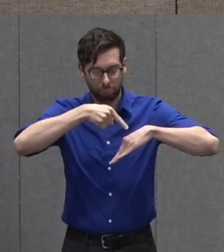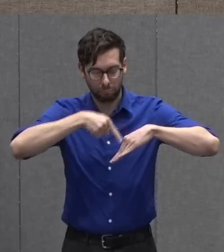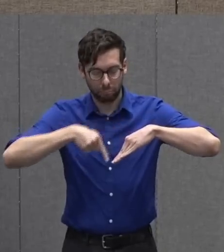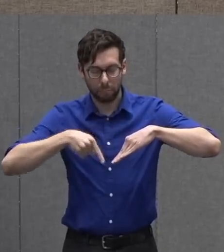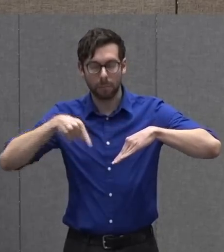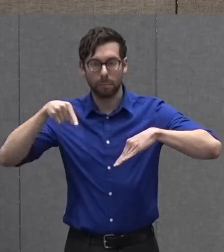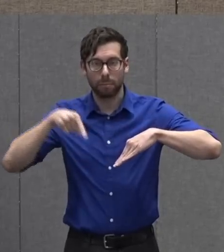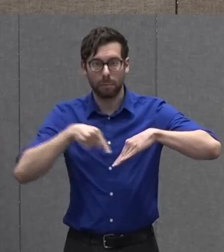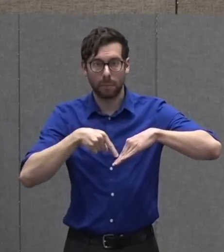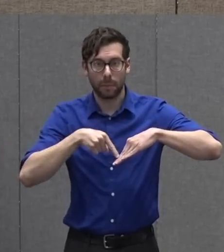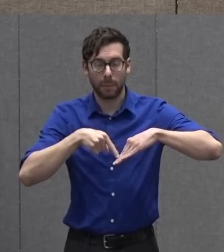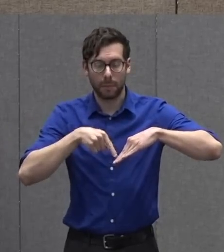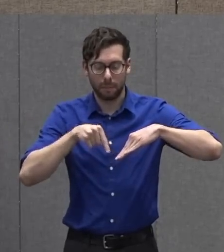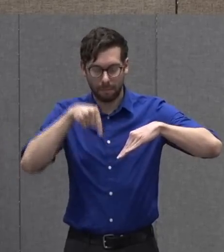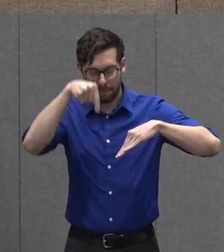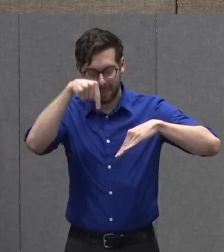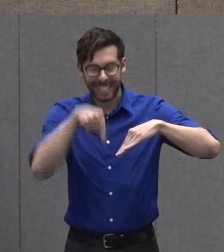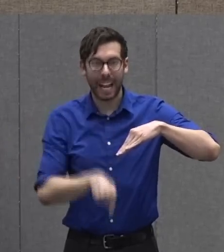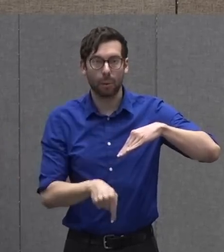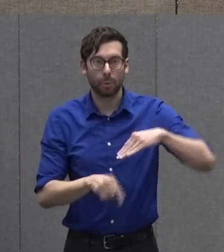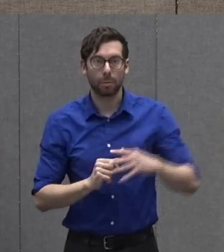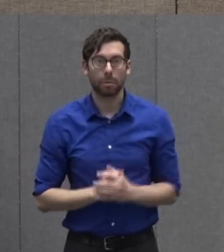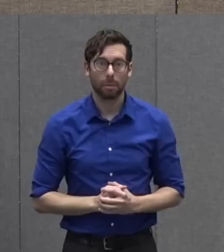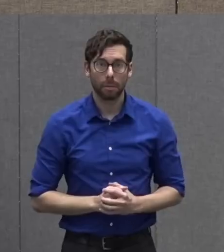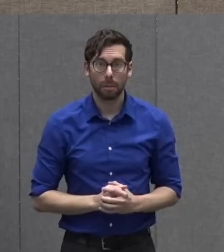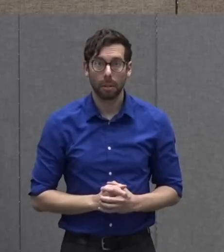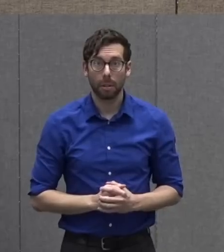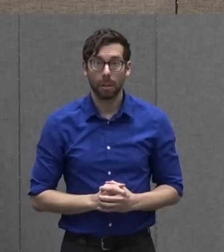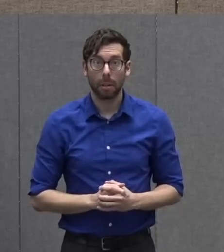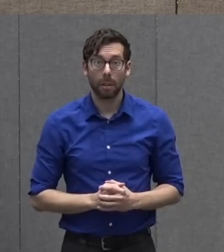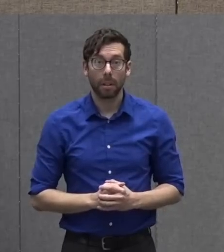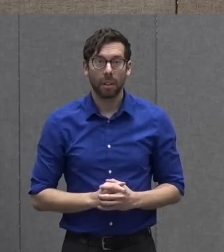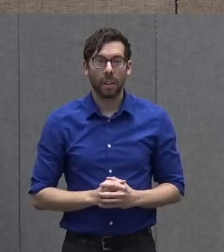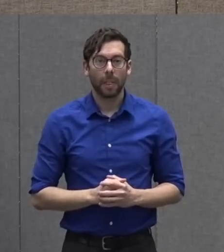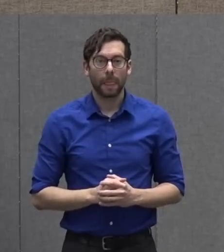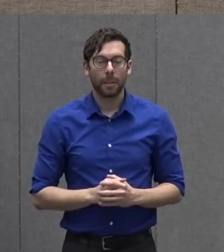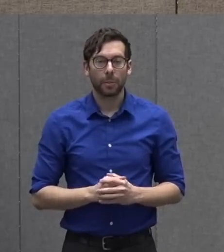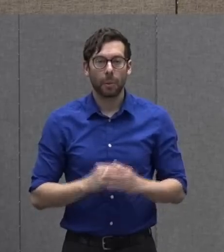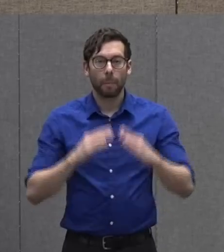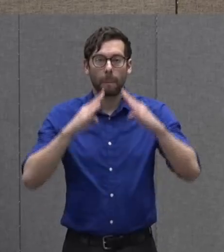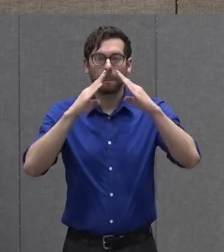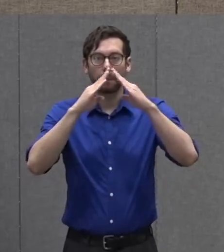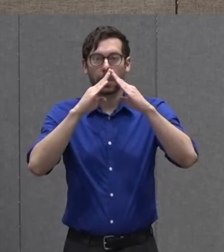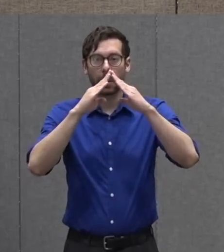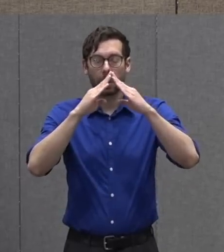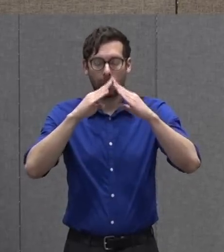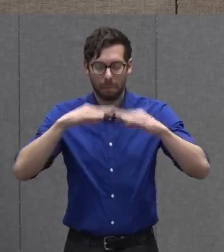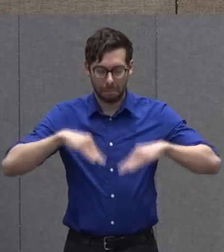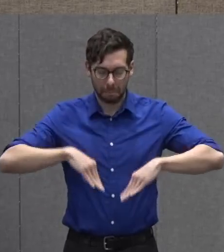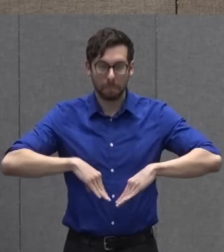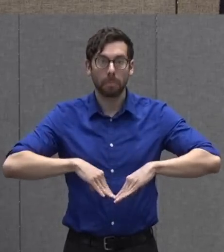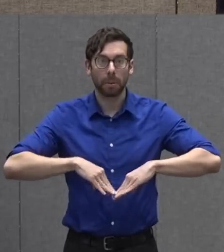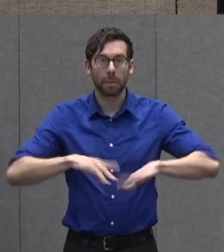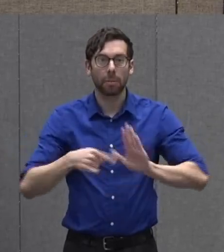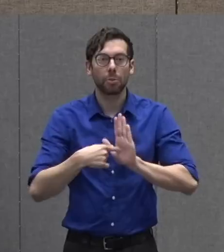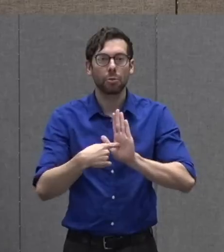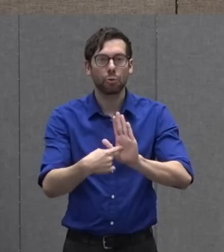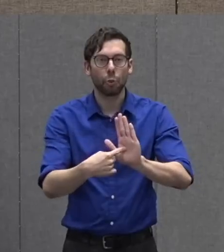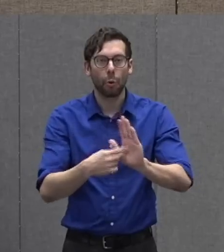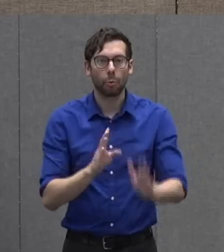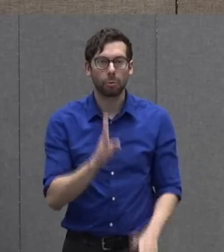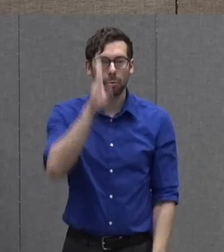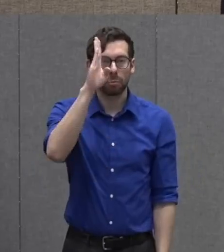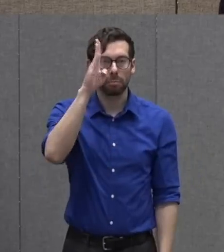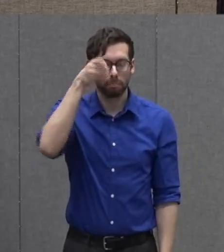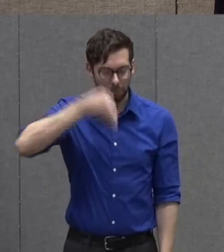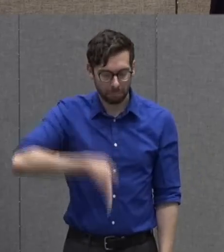down. So the slash marks, the slash lines I should say, tell us what direction we want to go. And then we want to